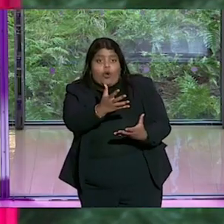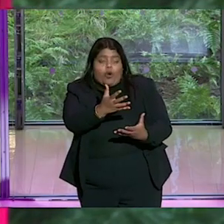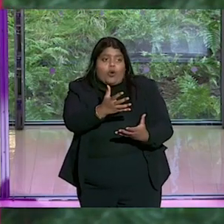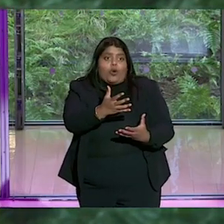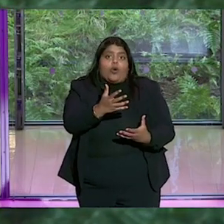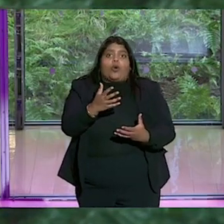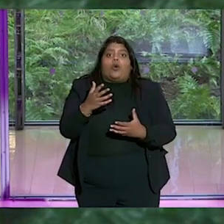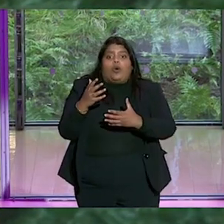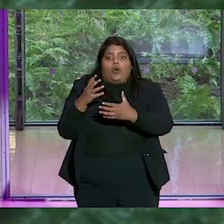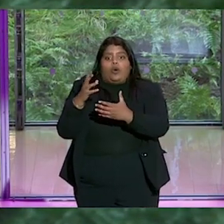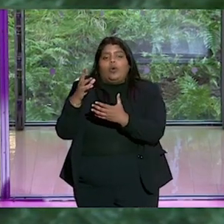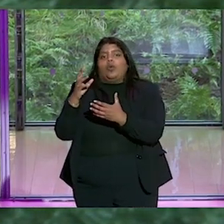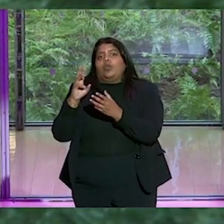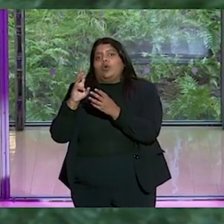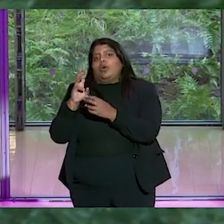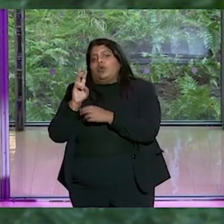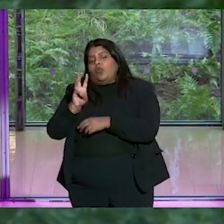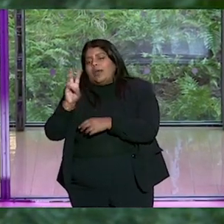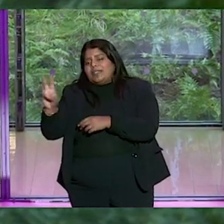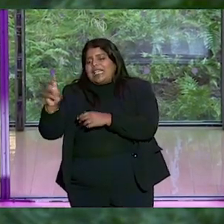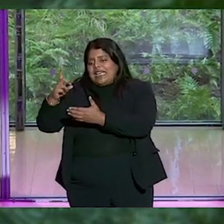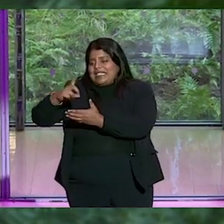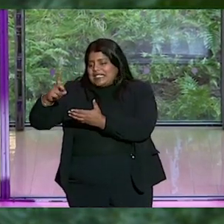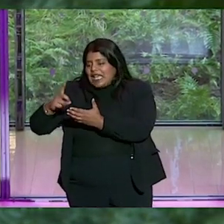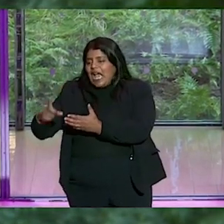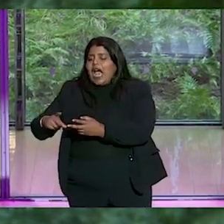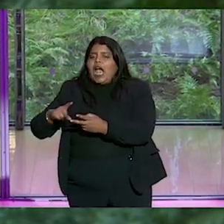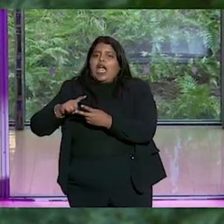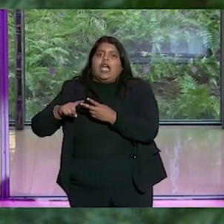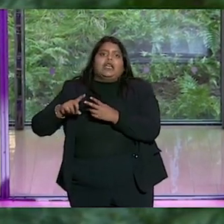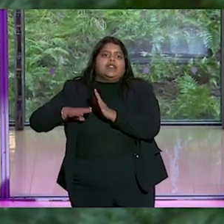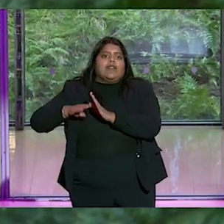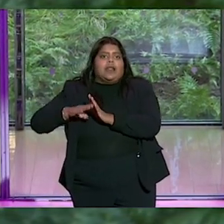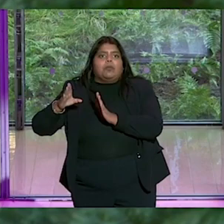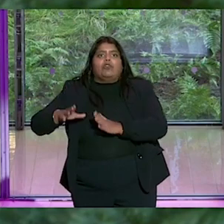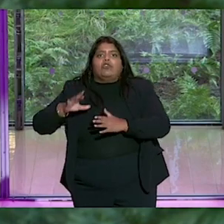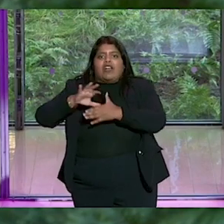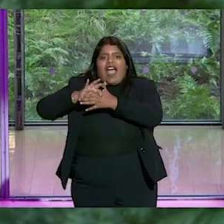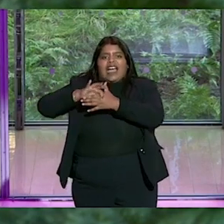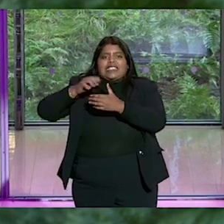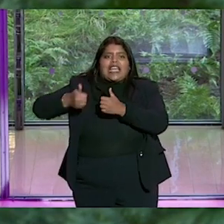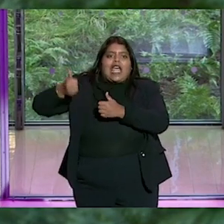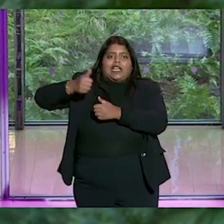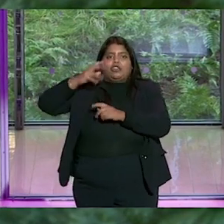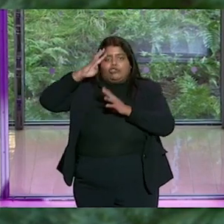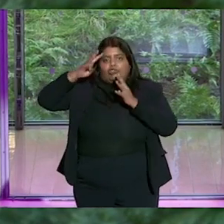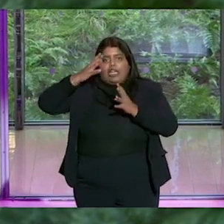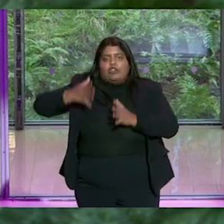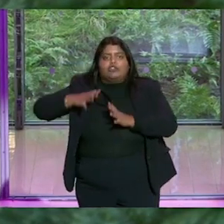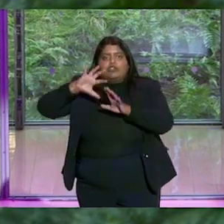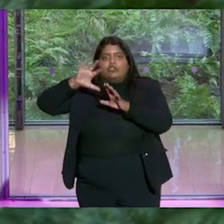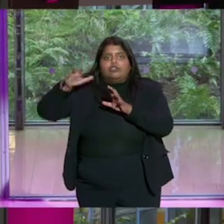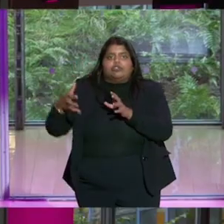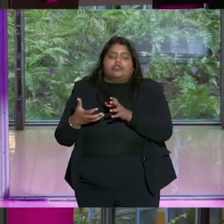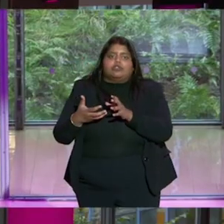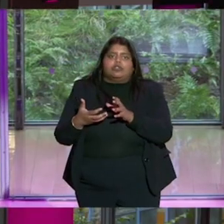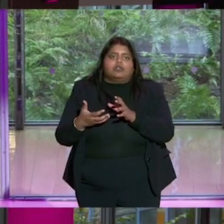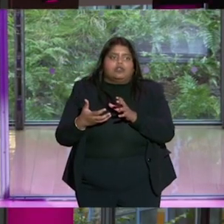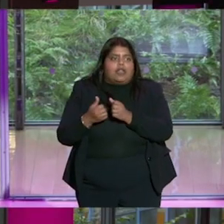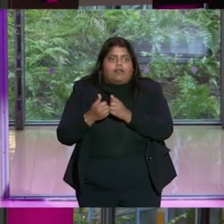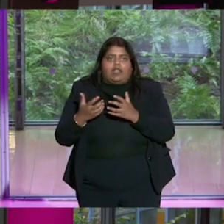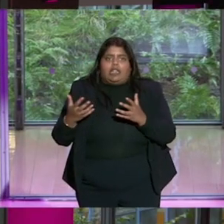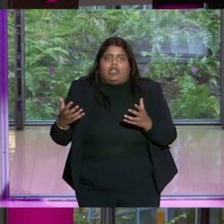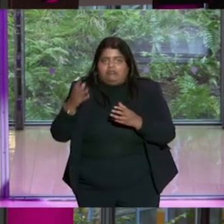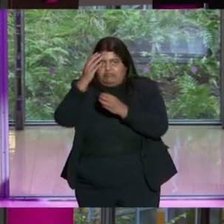website design and our content modules, content hierarchy, and even the creative that we are developing.